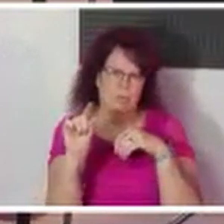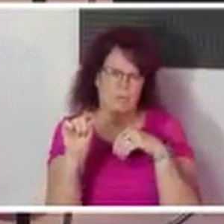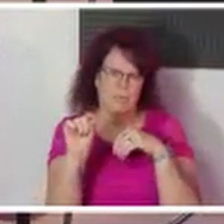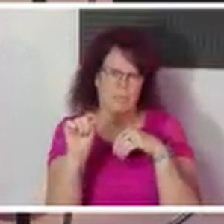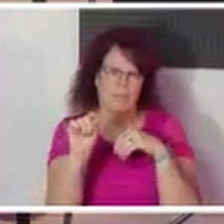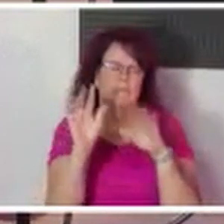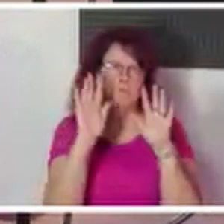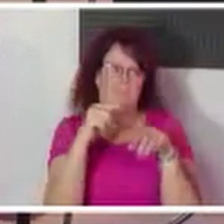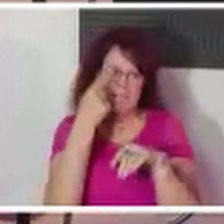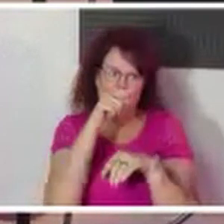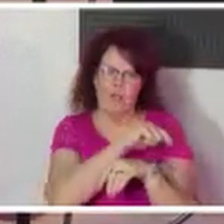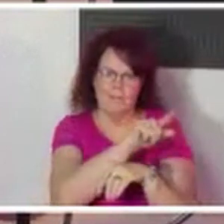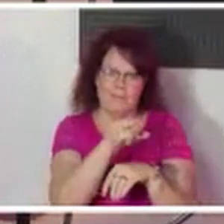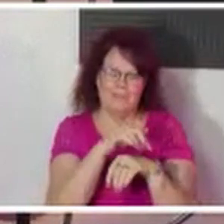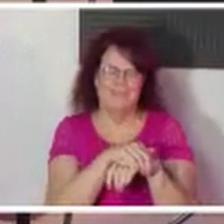for everyone.